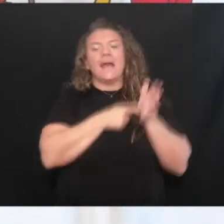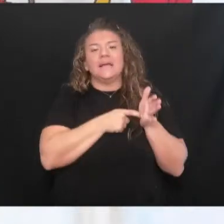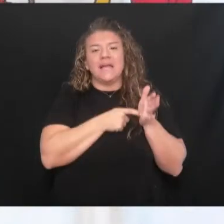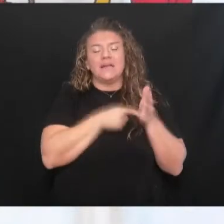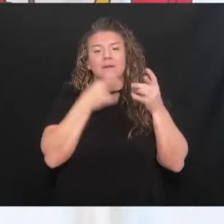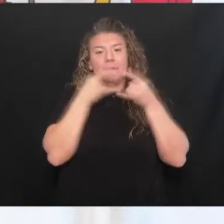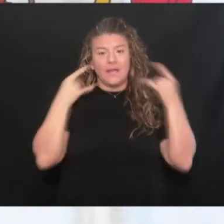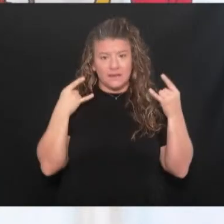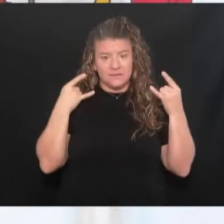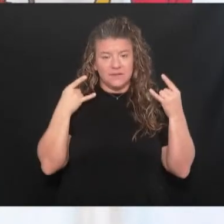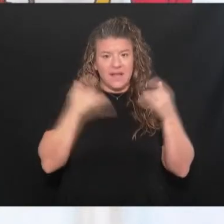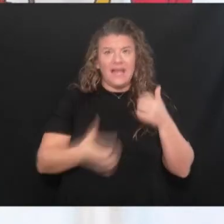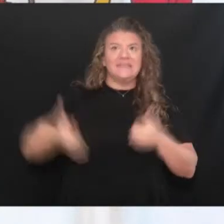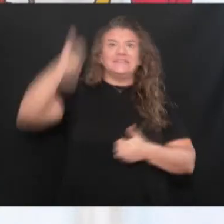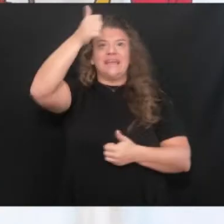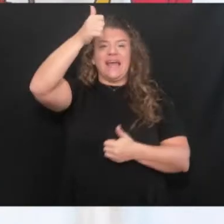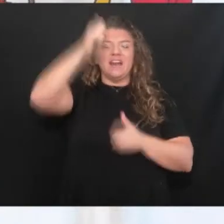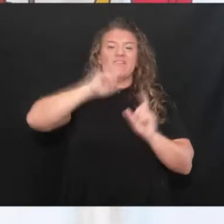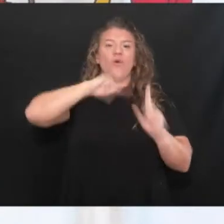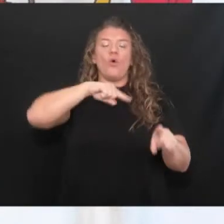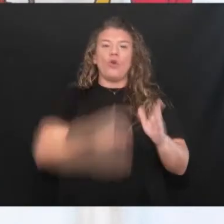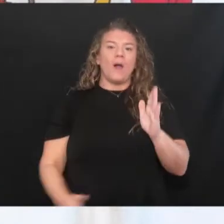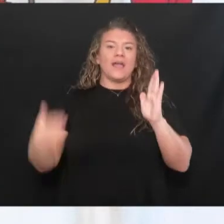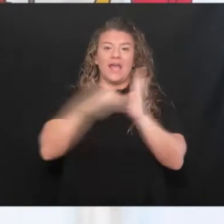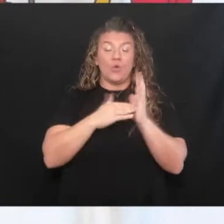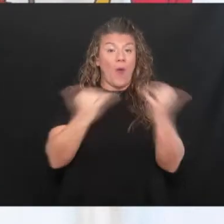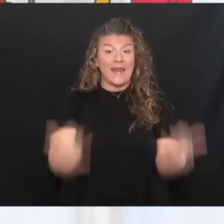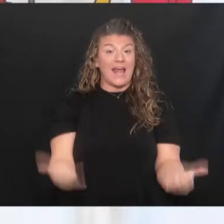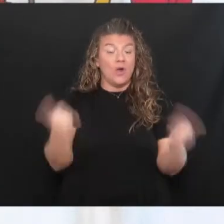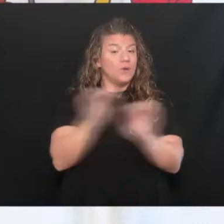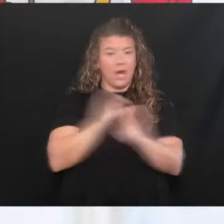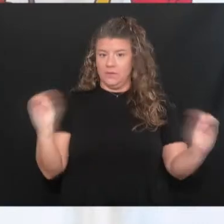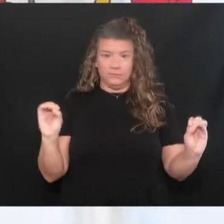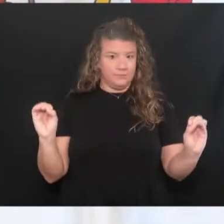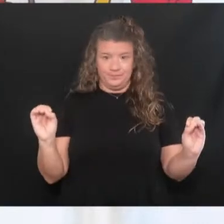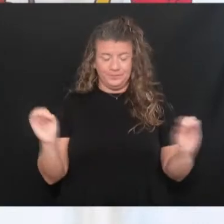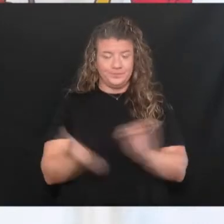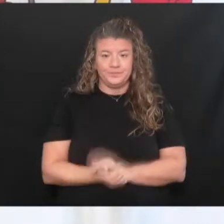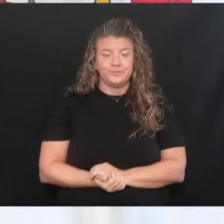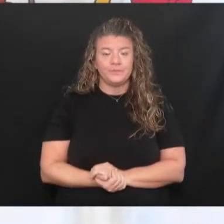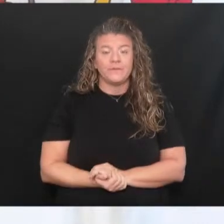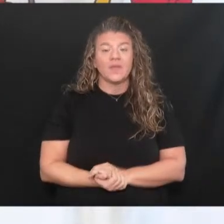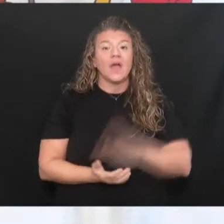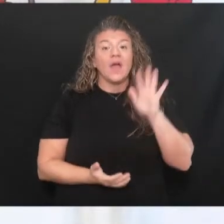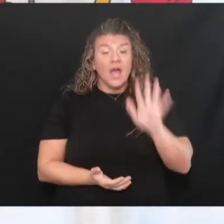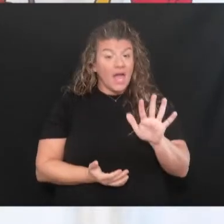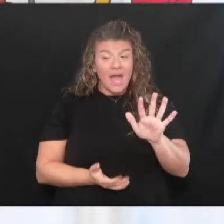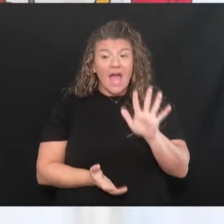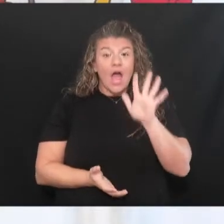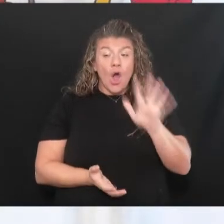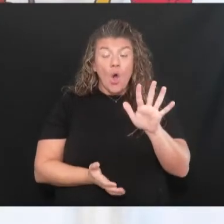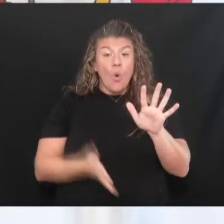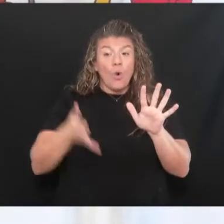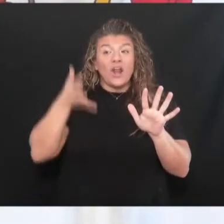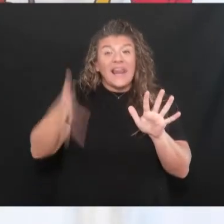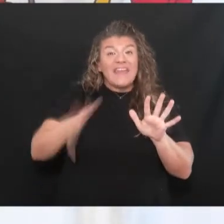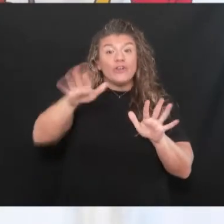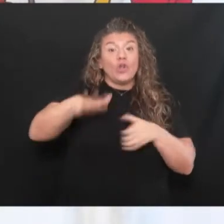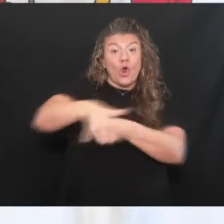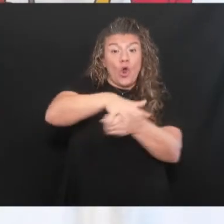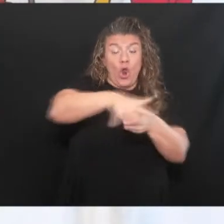of executive order to mandate face coverings at this point in time. We're going to leave that to the local